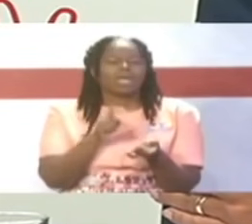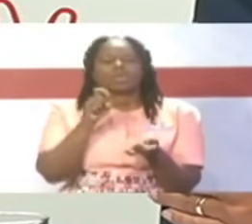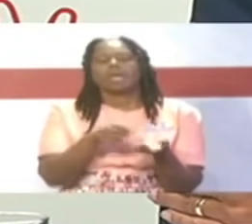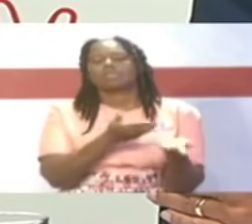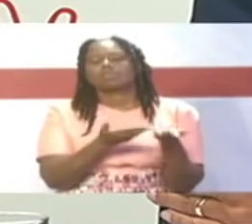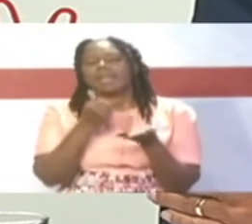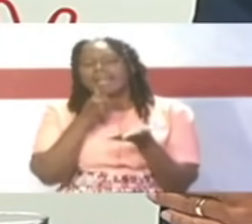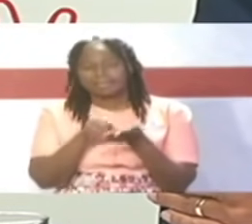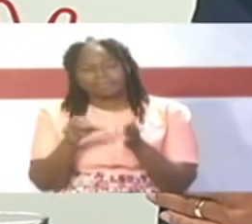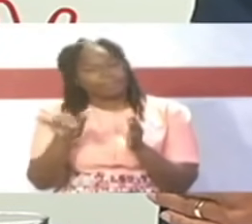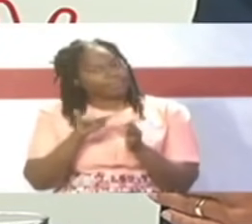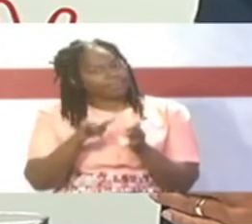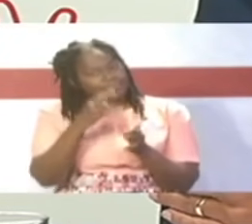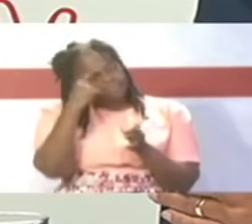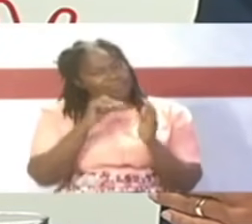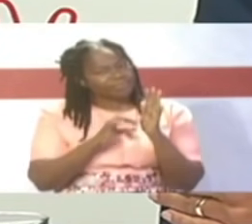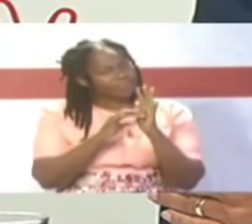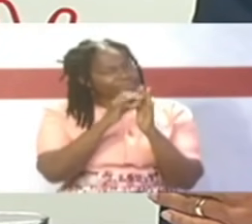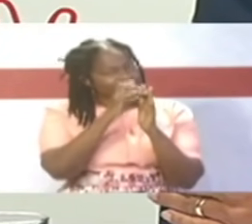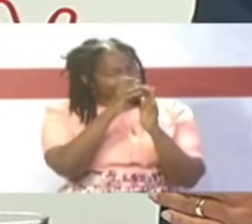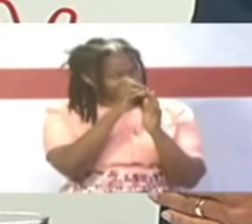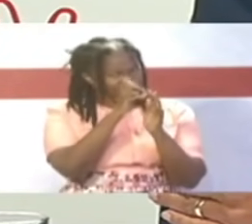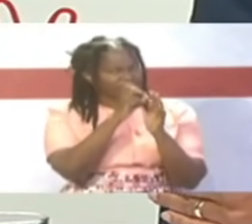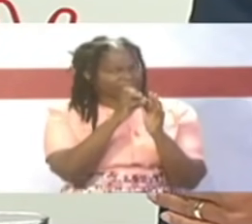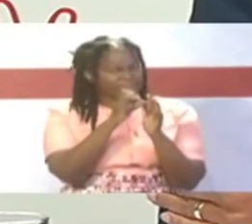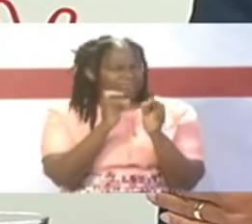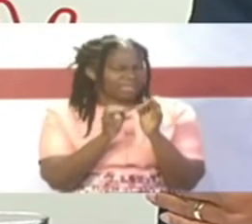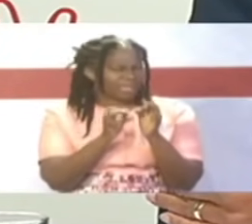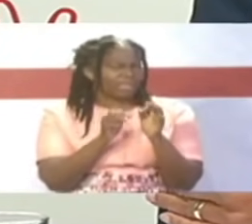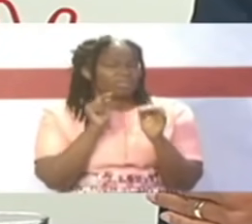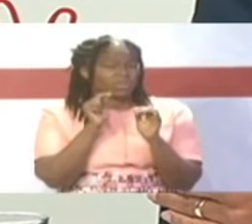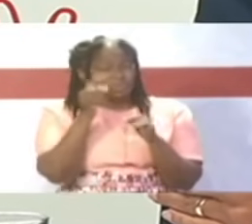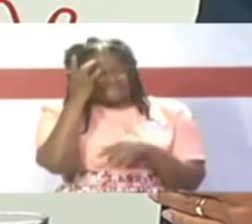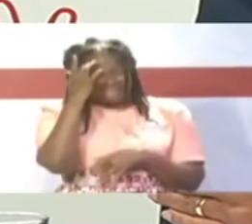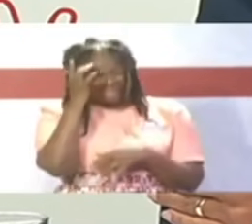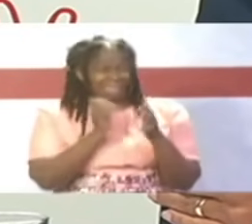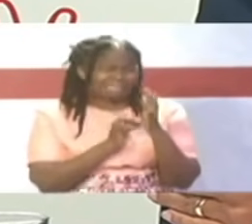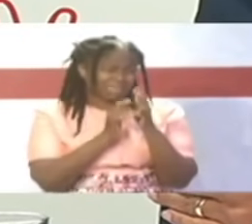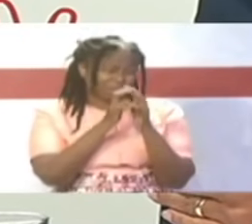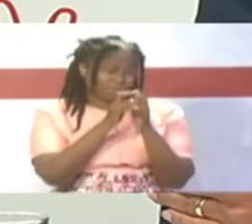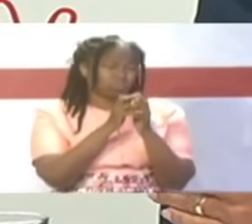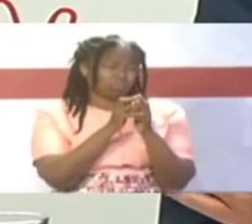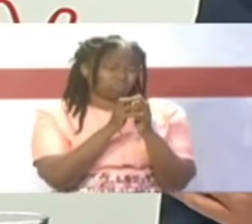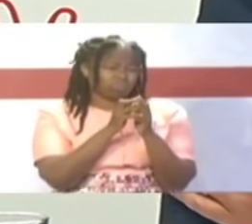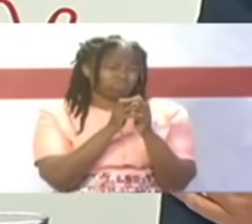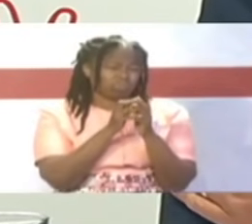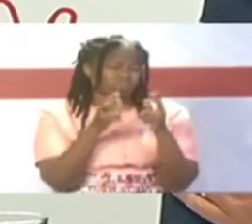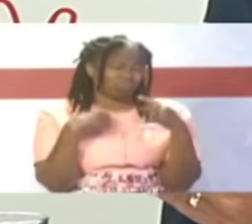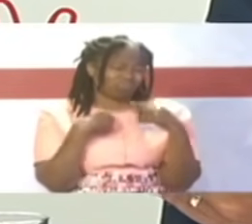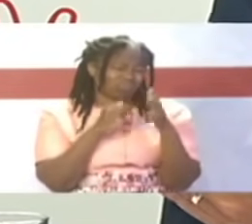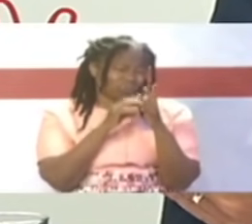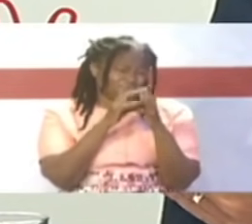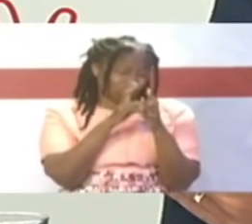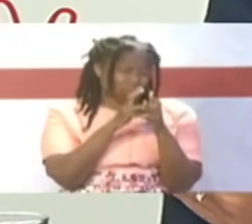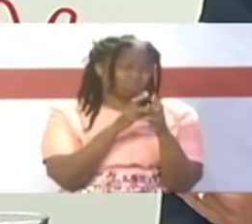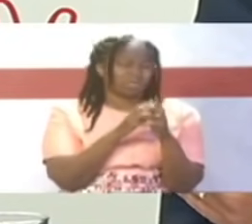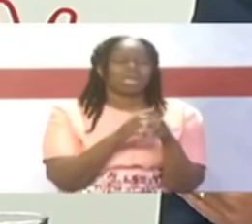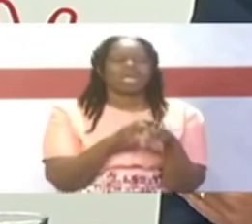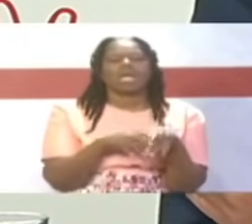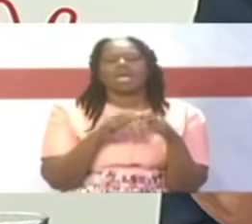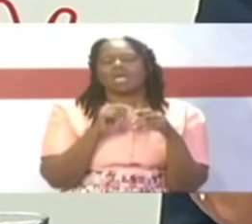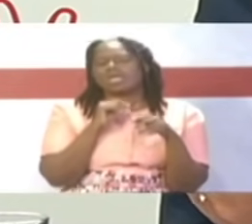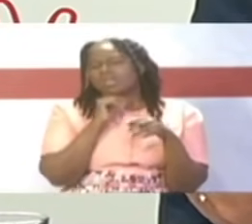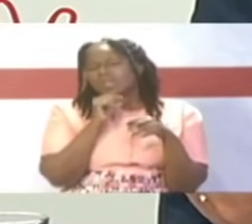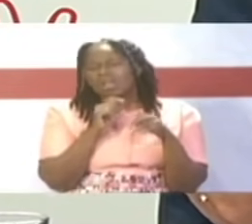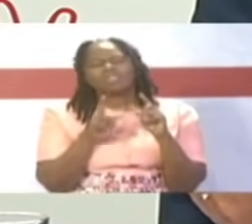patients. All our cancer patients in the public system, you don't have to seek out the